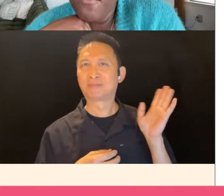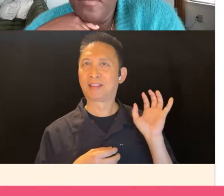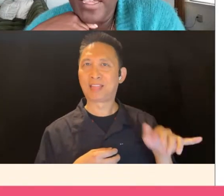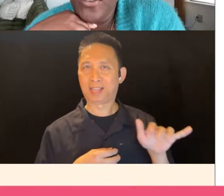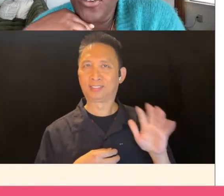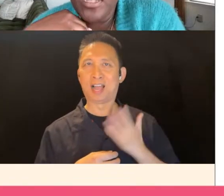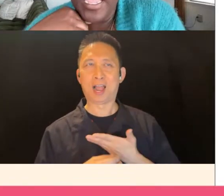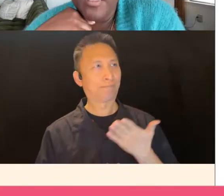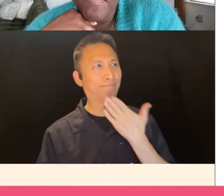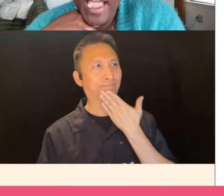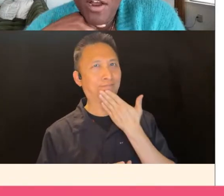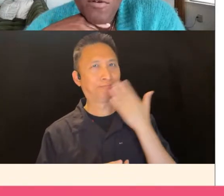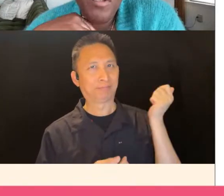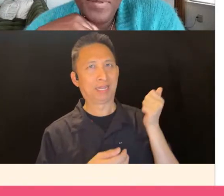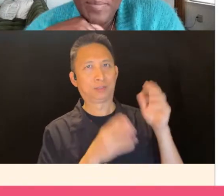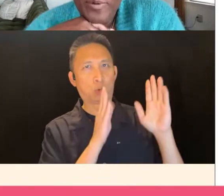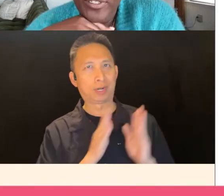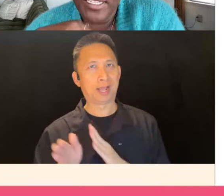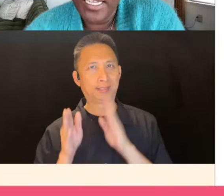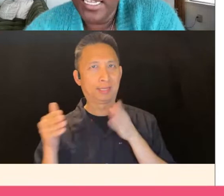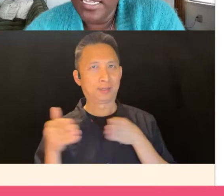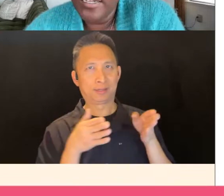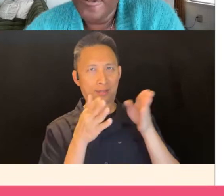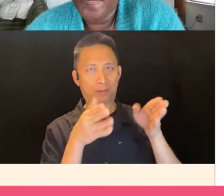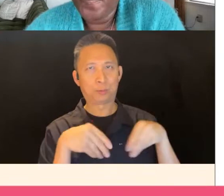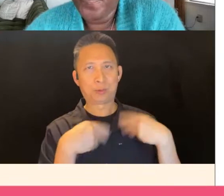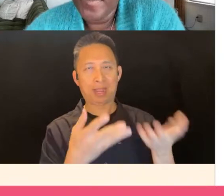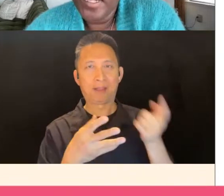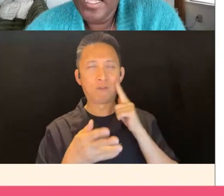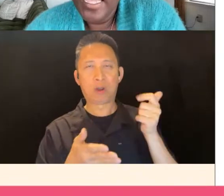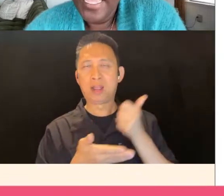sharing information and empowering people to lead.